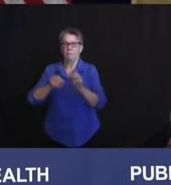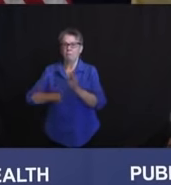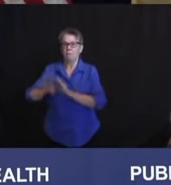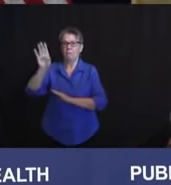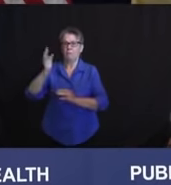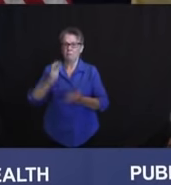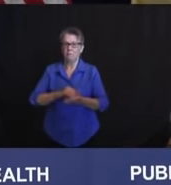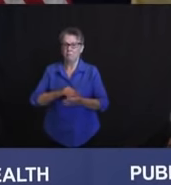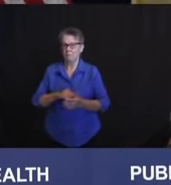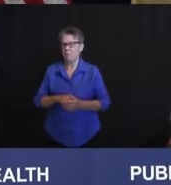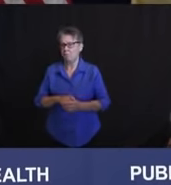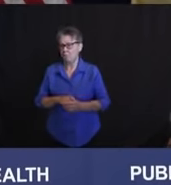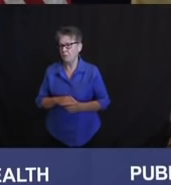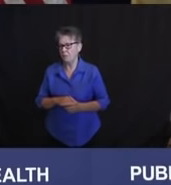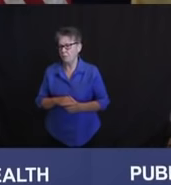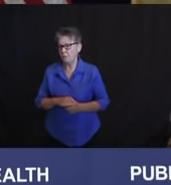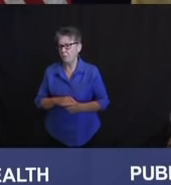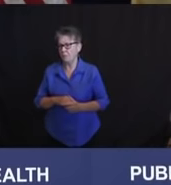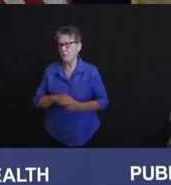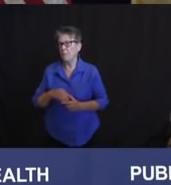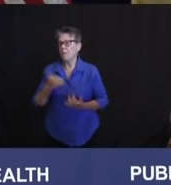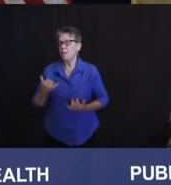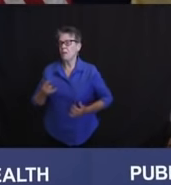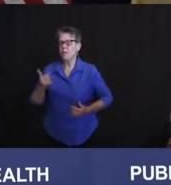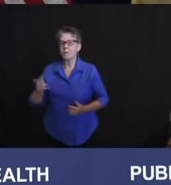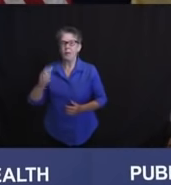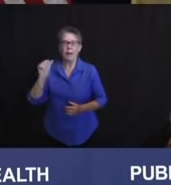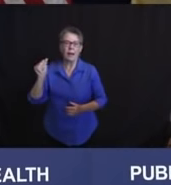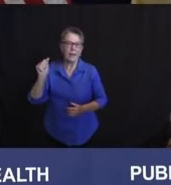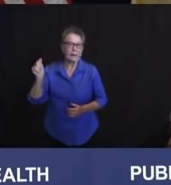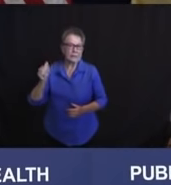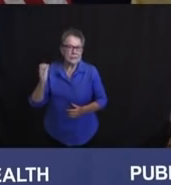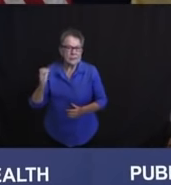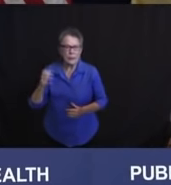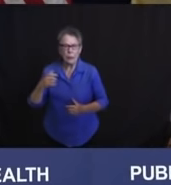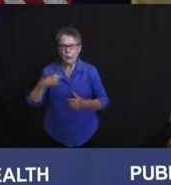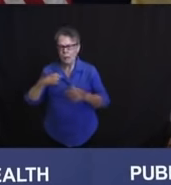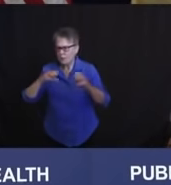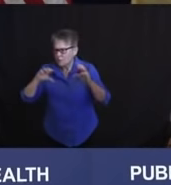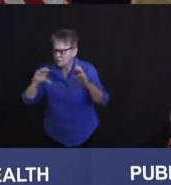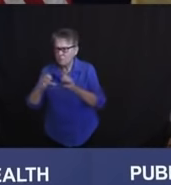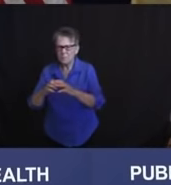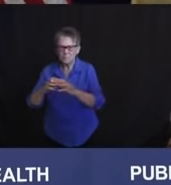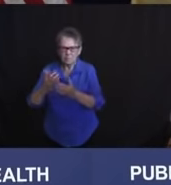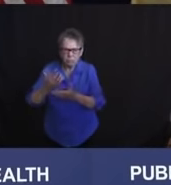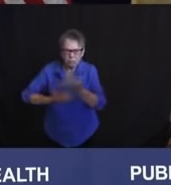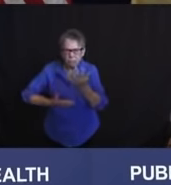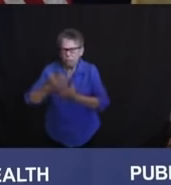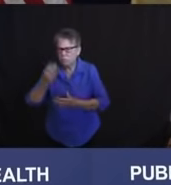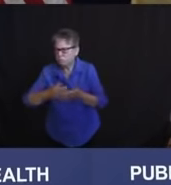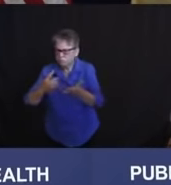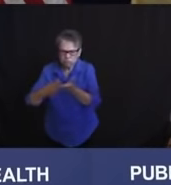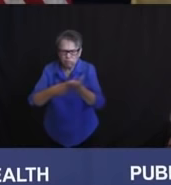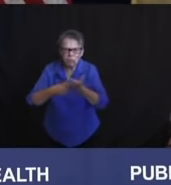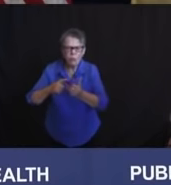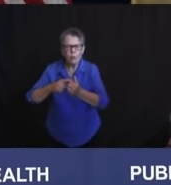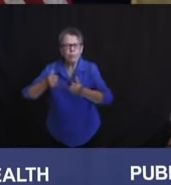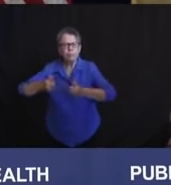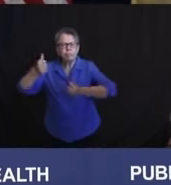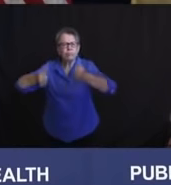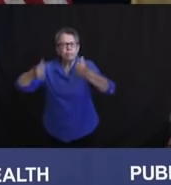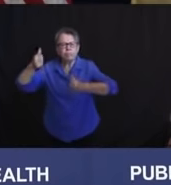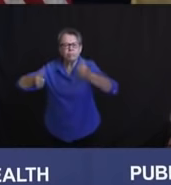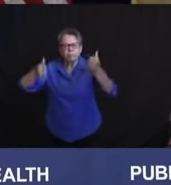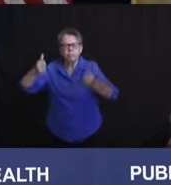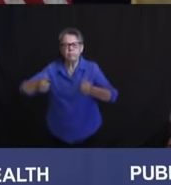Commander this week. We are very much aware of that. We will be prepared. We've worked with county and local, the